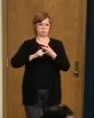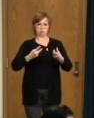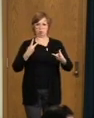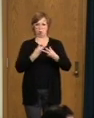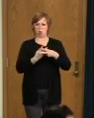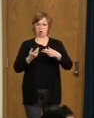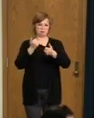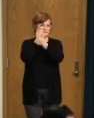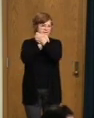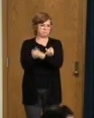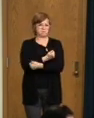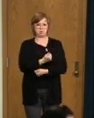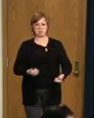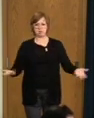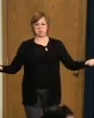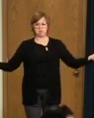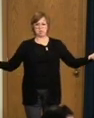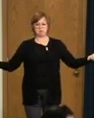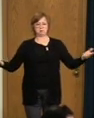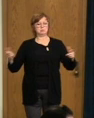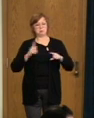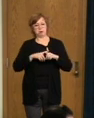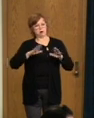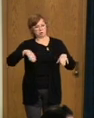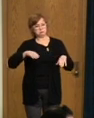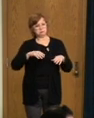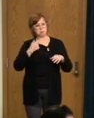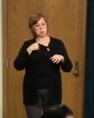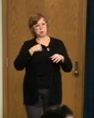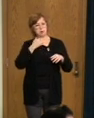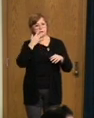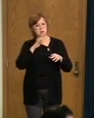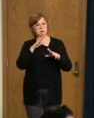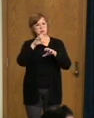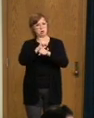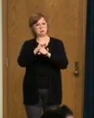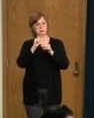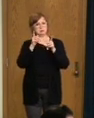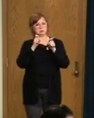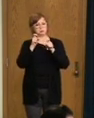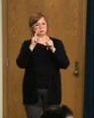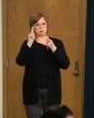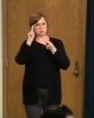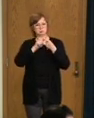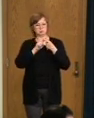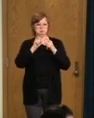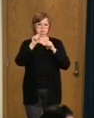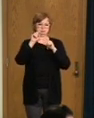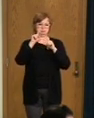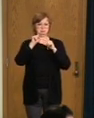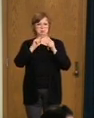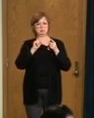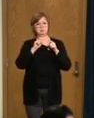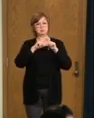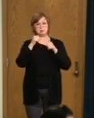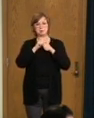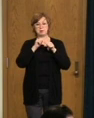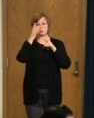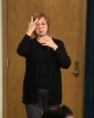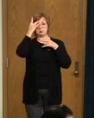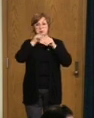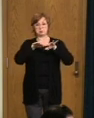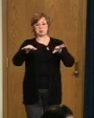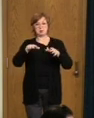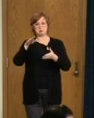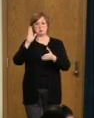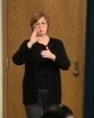are. So that may still happen, because we have to remember this pandemic is not going to end till at least May, June, when hopefully